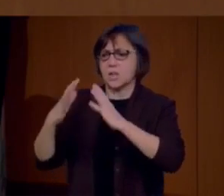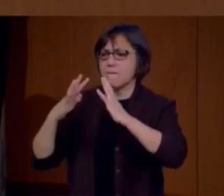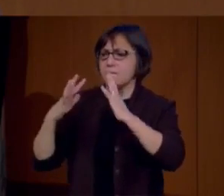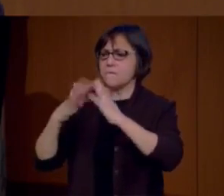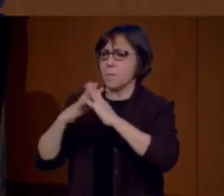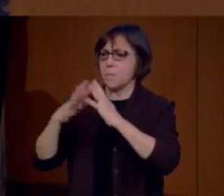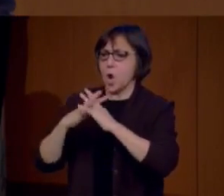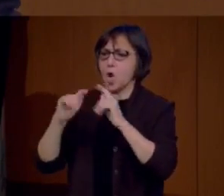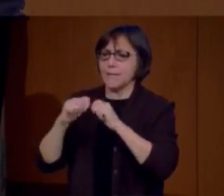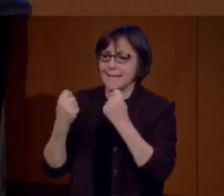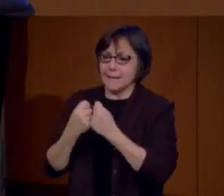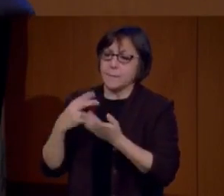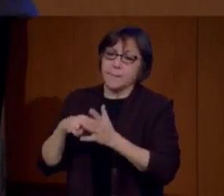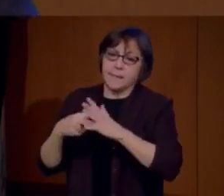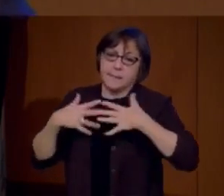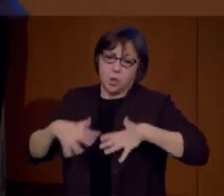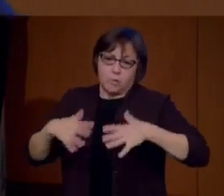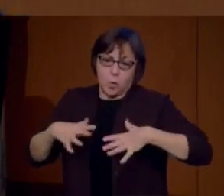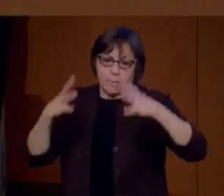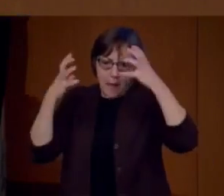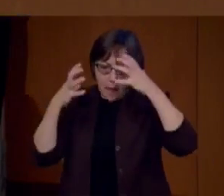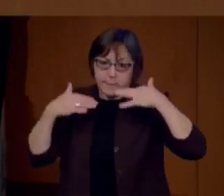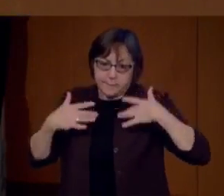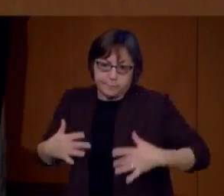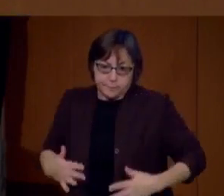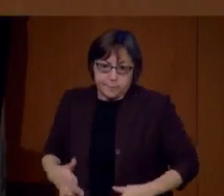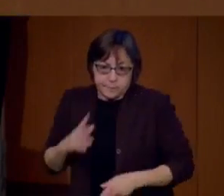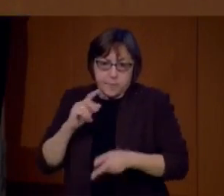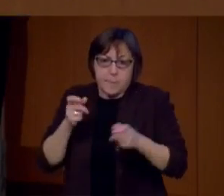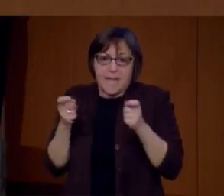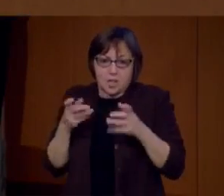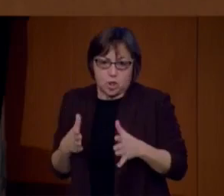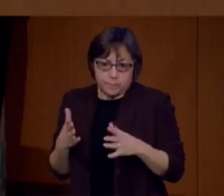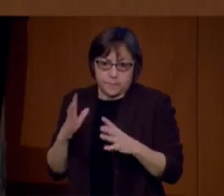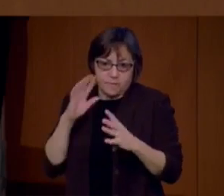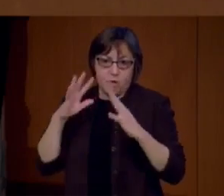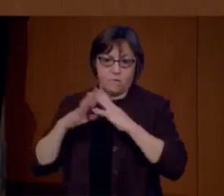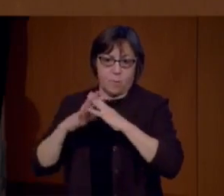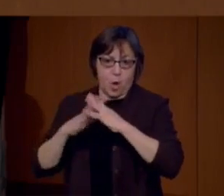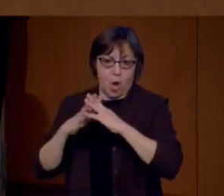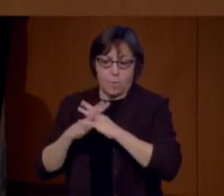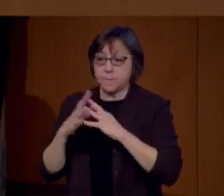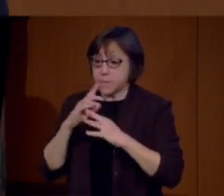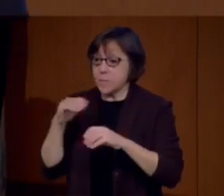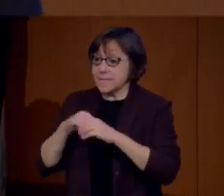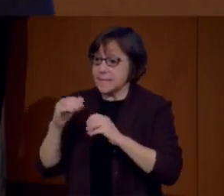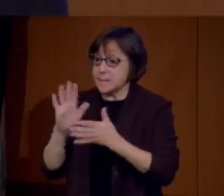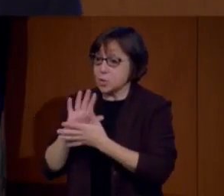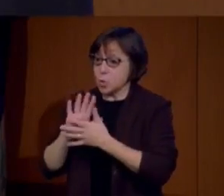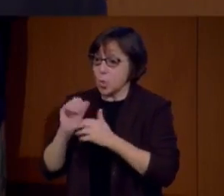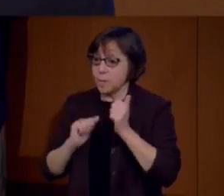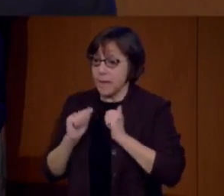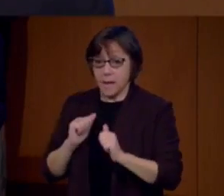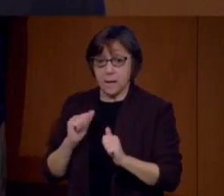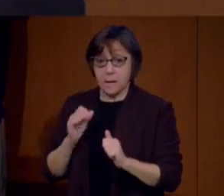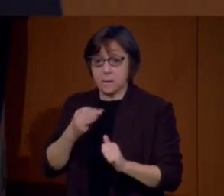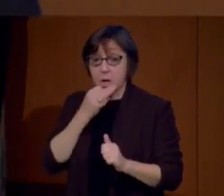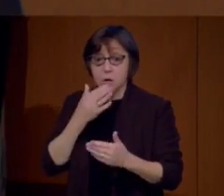team, which means he took care of the uniforms and the helmets and all that kind of stuff. He acted in the school play. He was a great